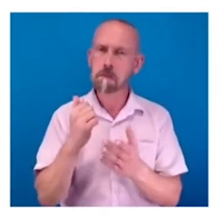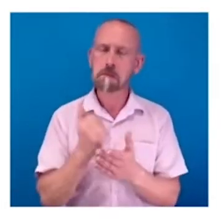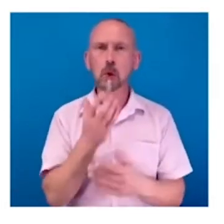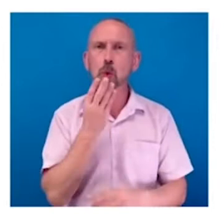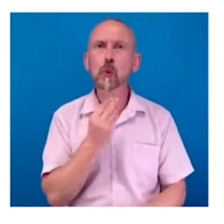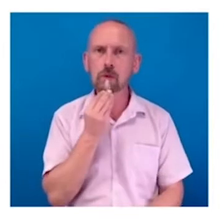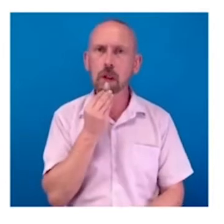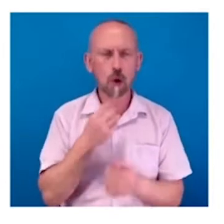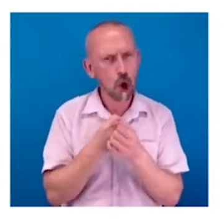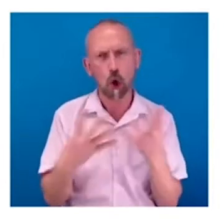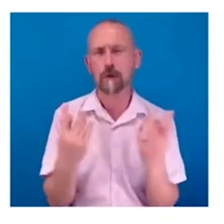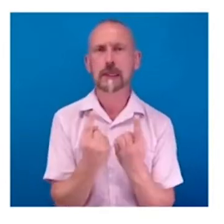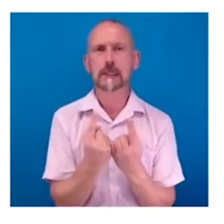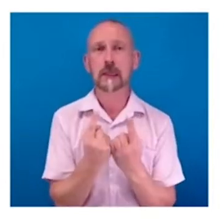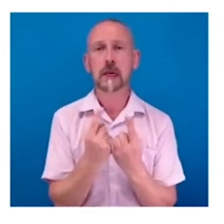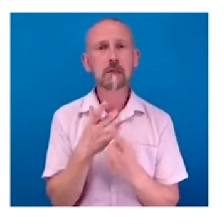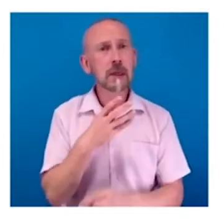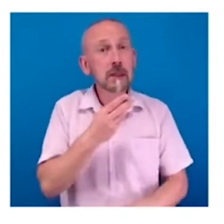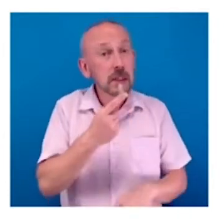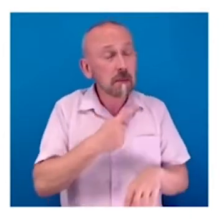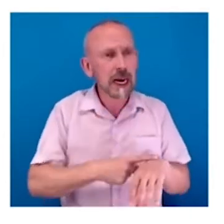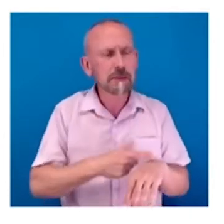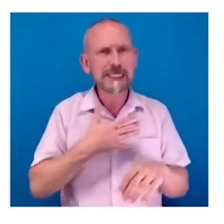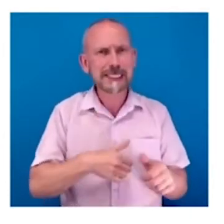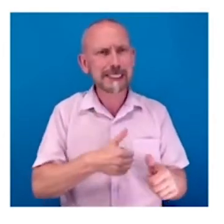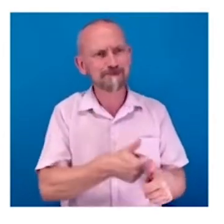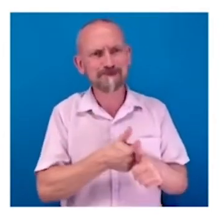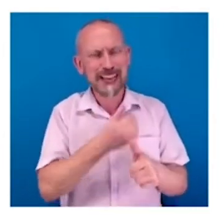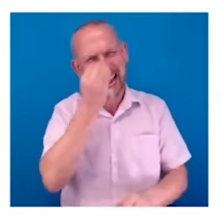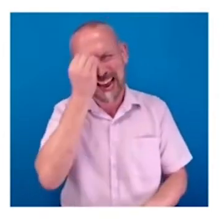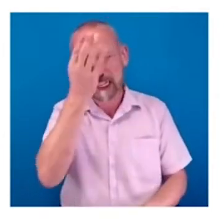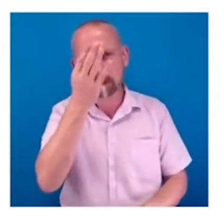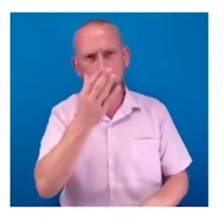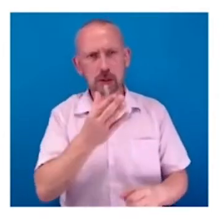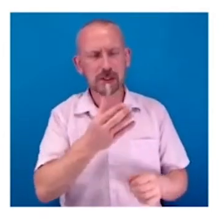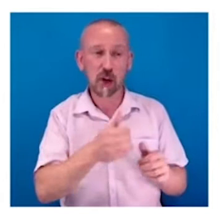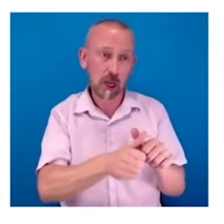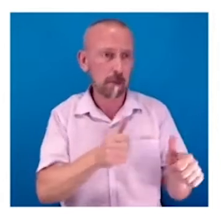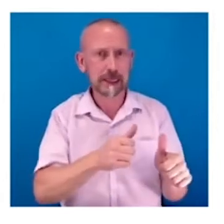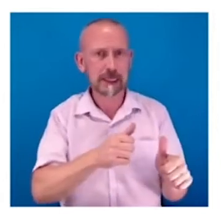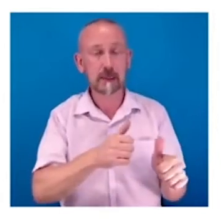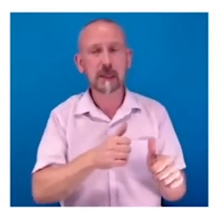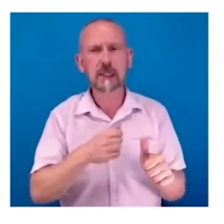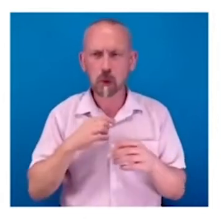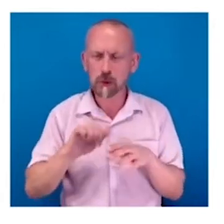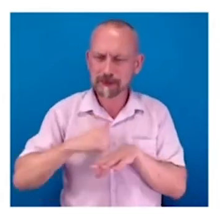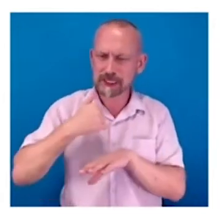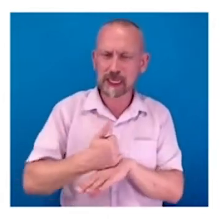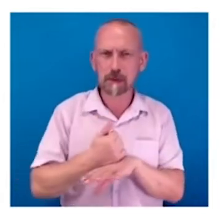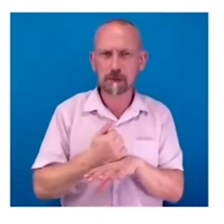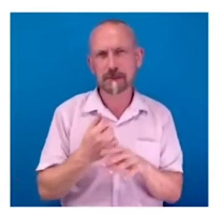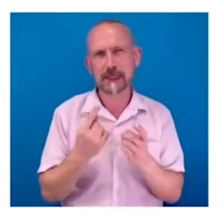you need to talk to a company directly. So we created what we call specialized help, that allows companies